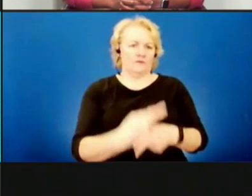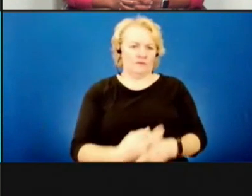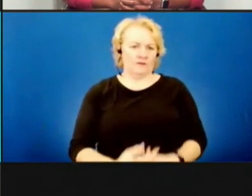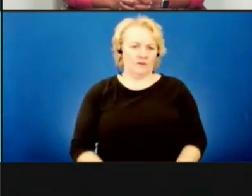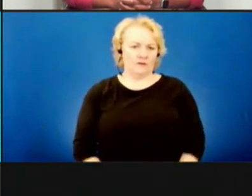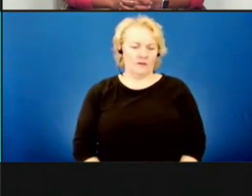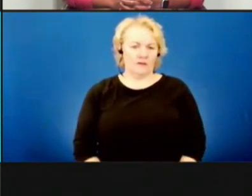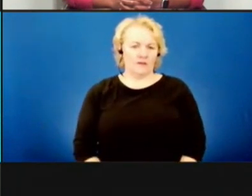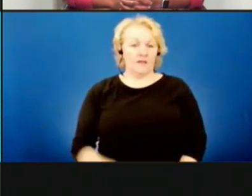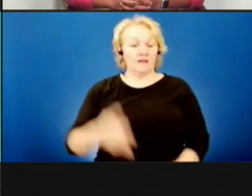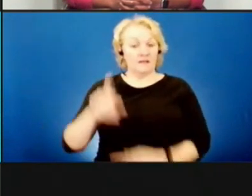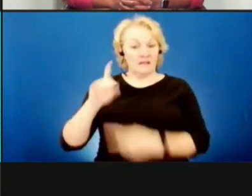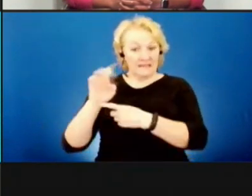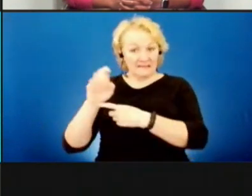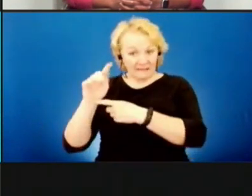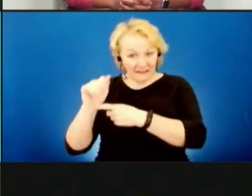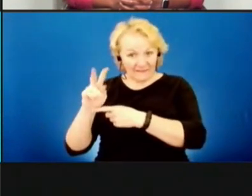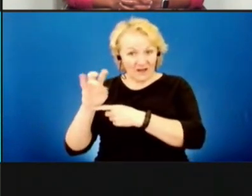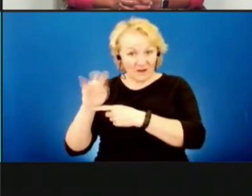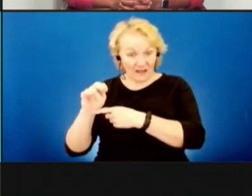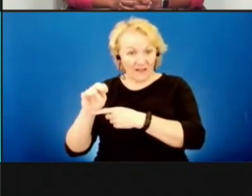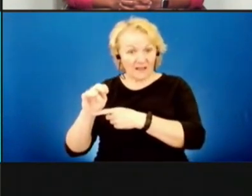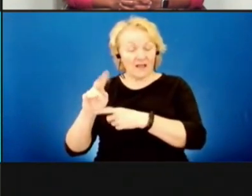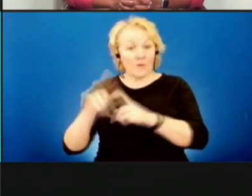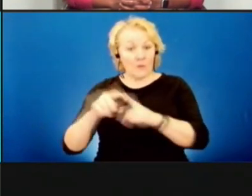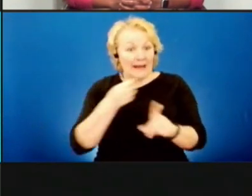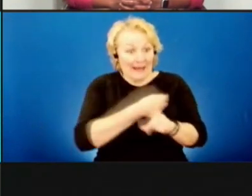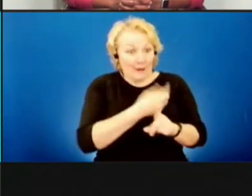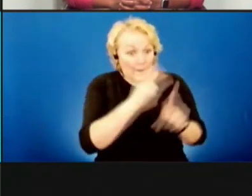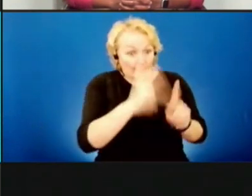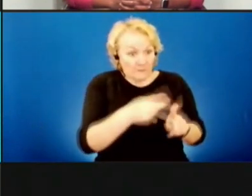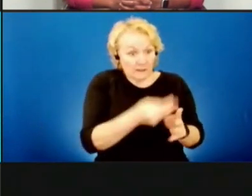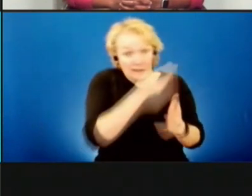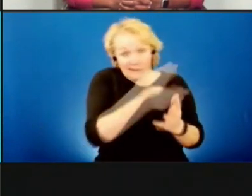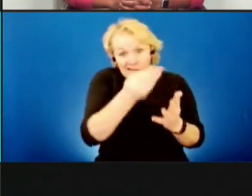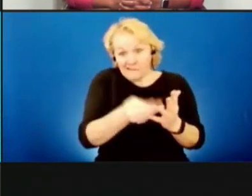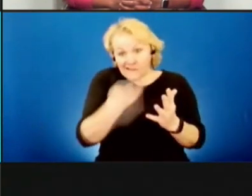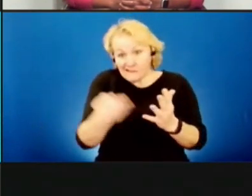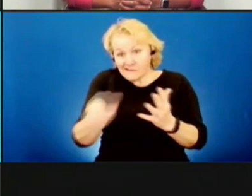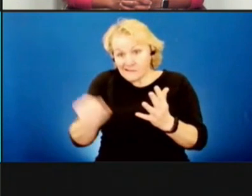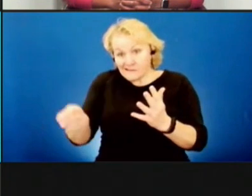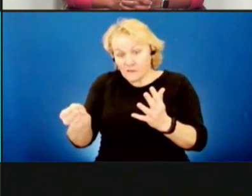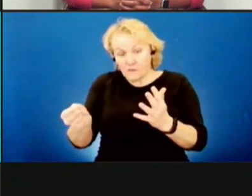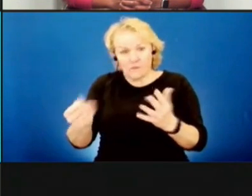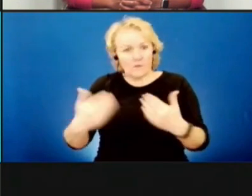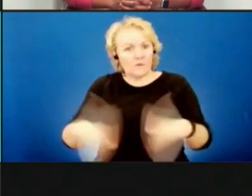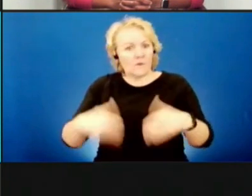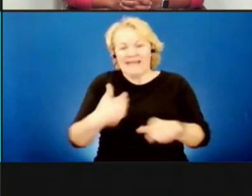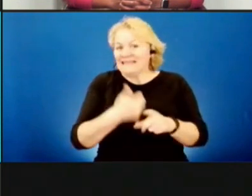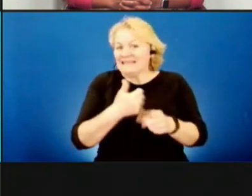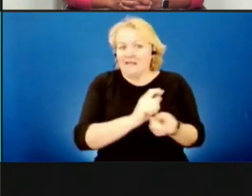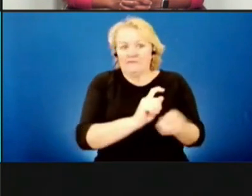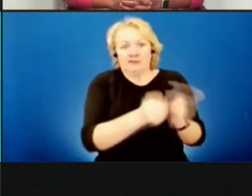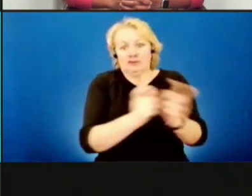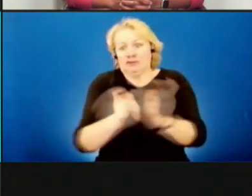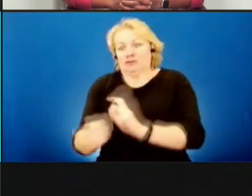As the Delta variant passes from person to person, it's much, much more